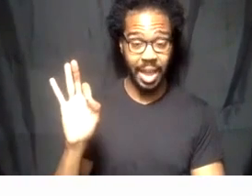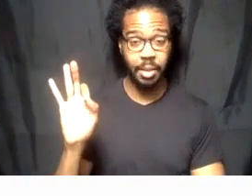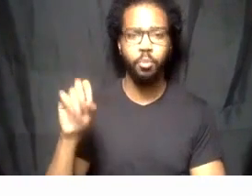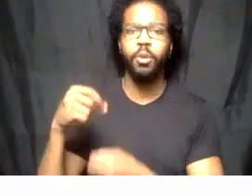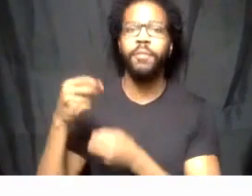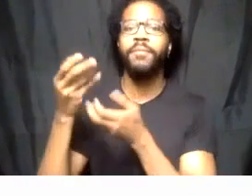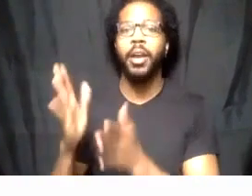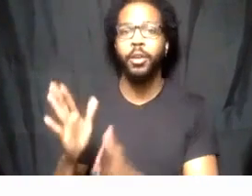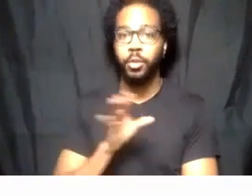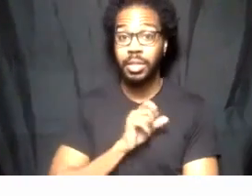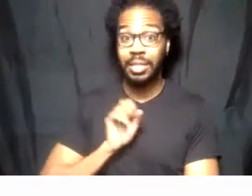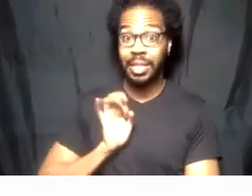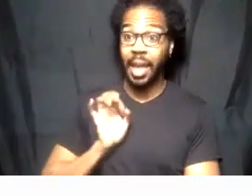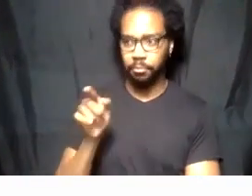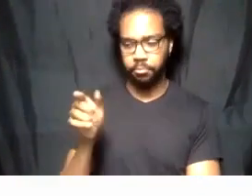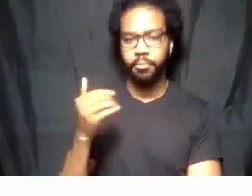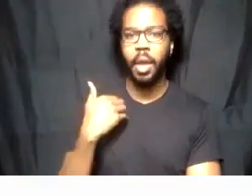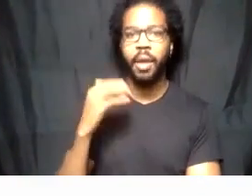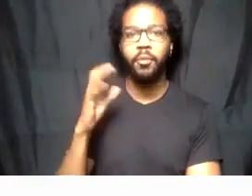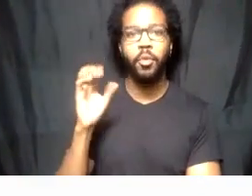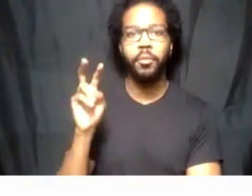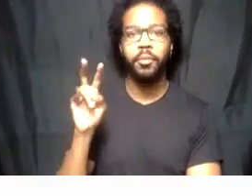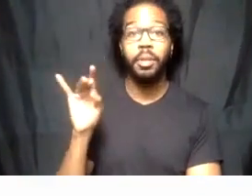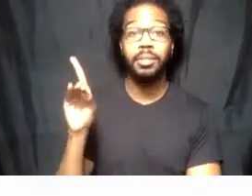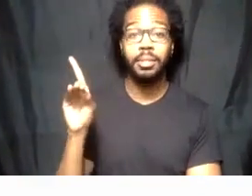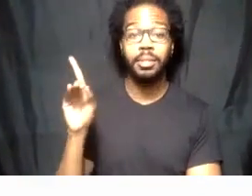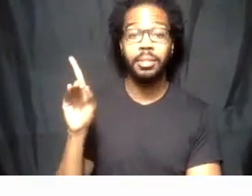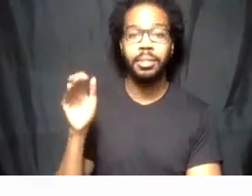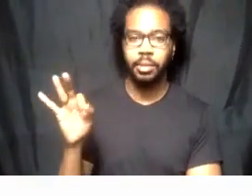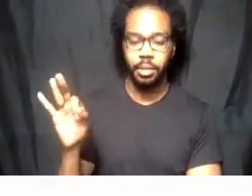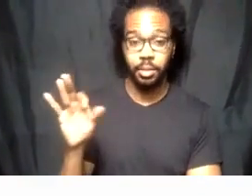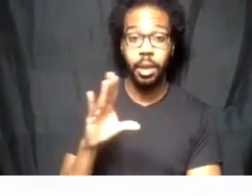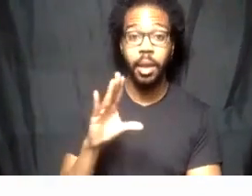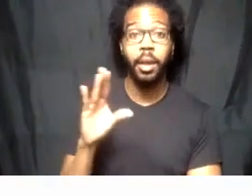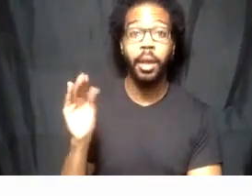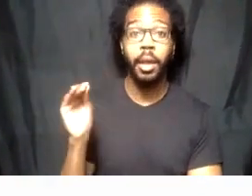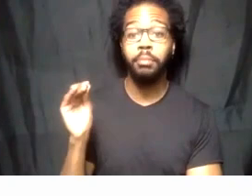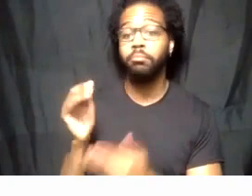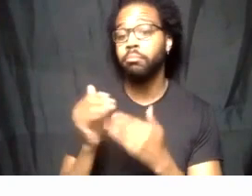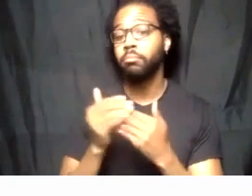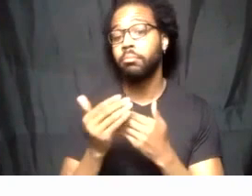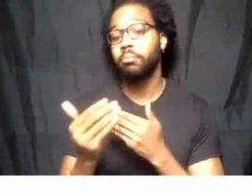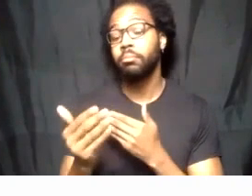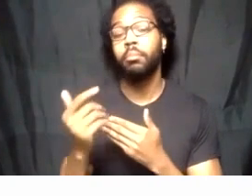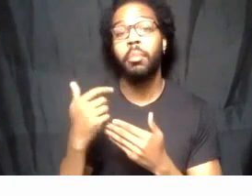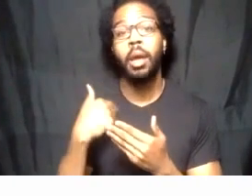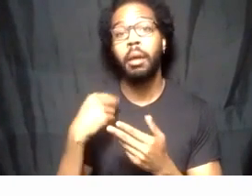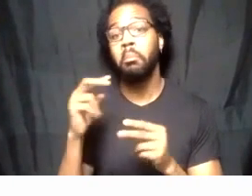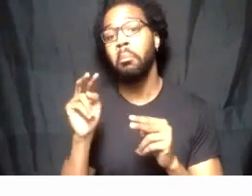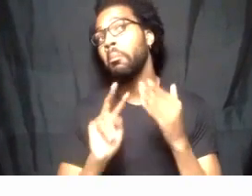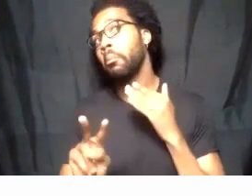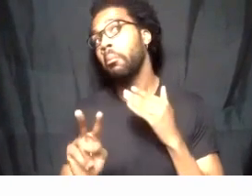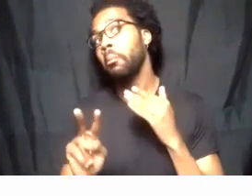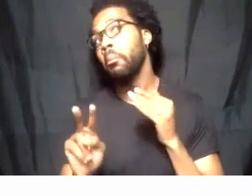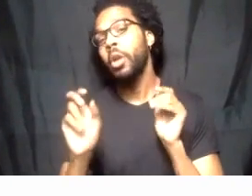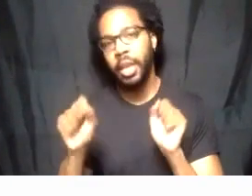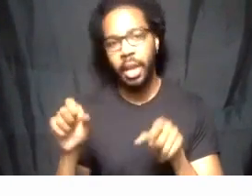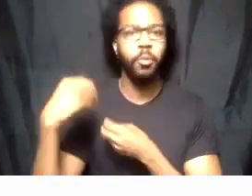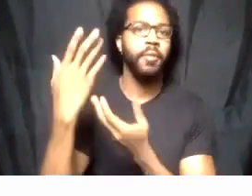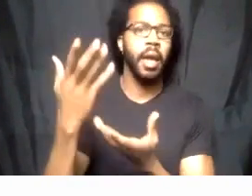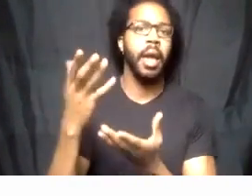have tested positive for COVID-19. And going forward, I expect that we'll be able to provide data